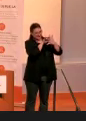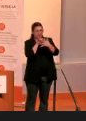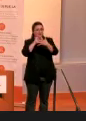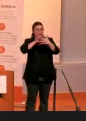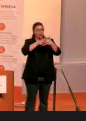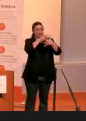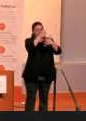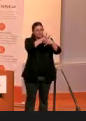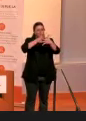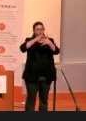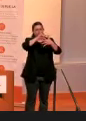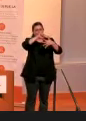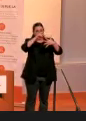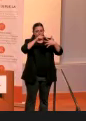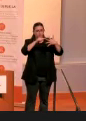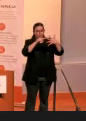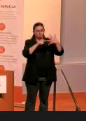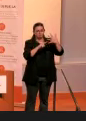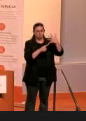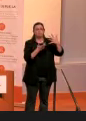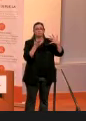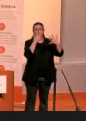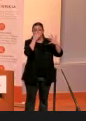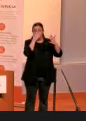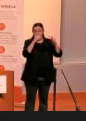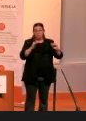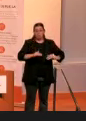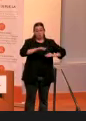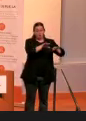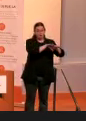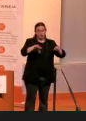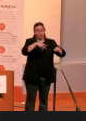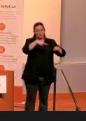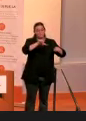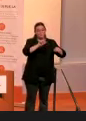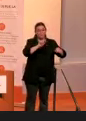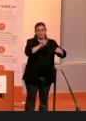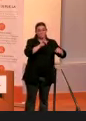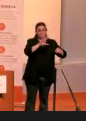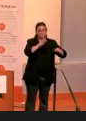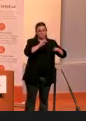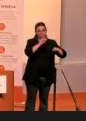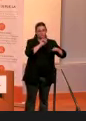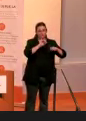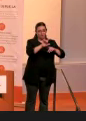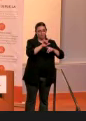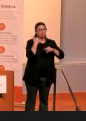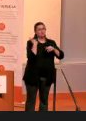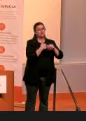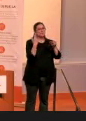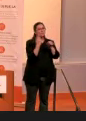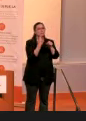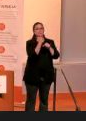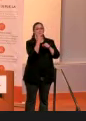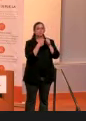platform trial where we have one disease and we give multiple treatments with something called adaptive design, which